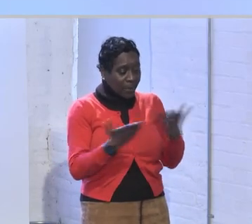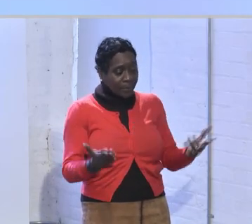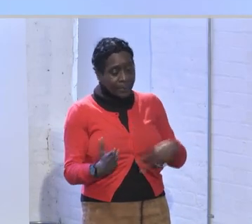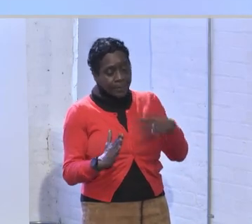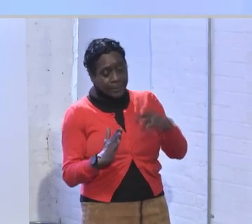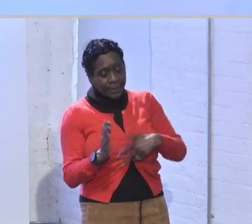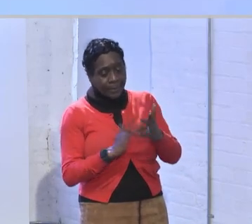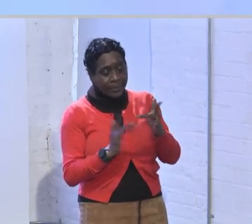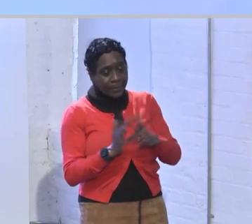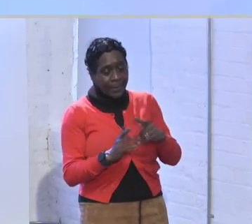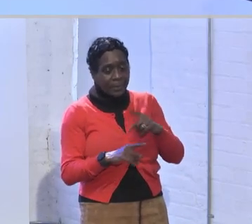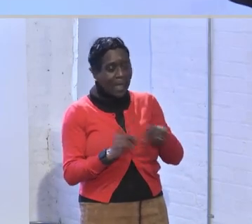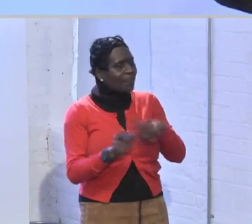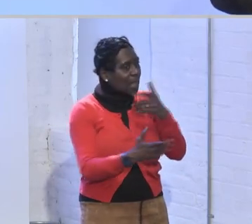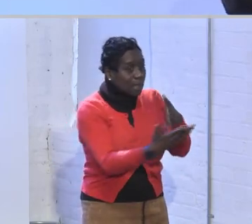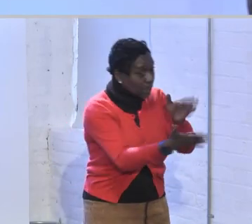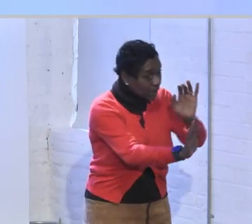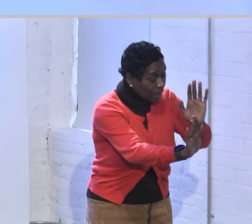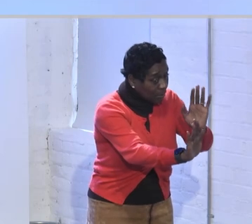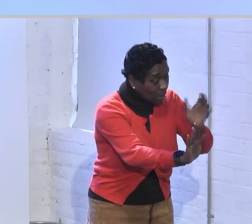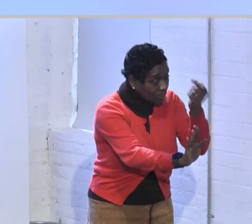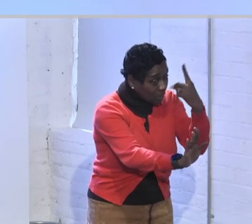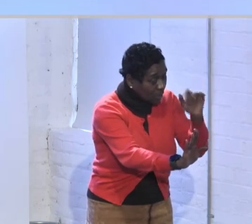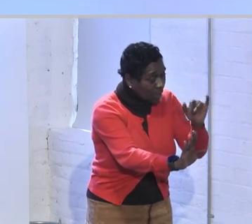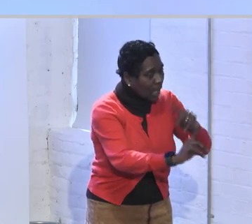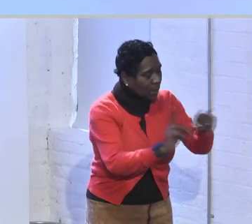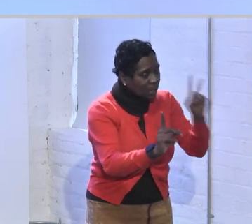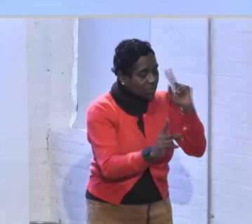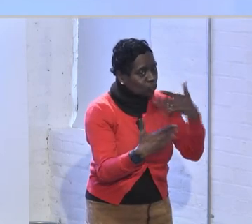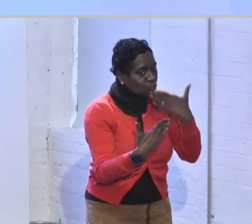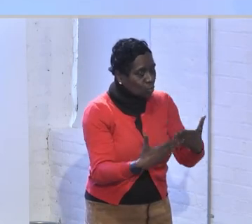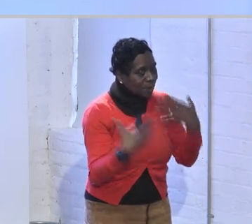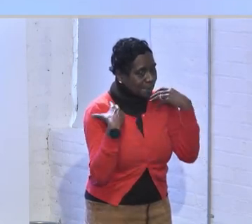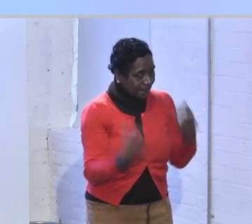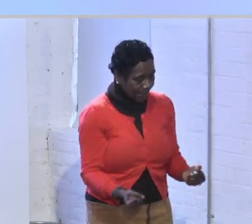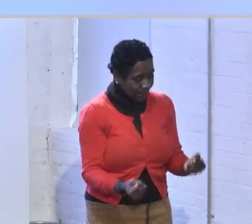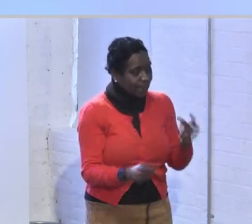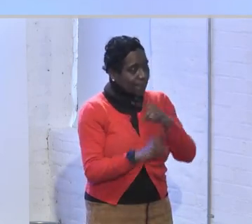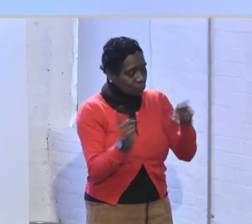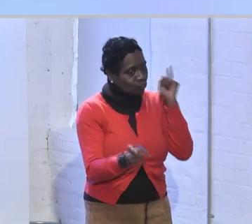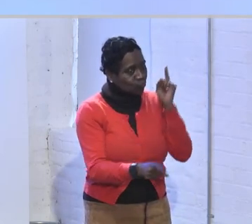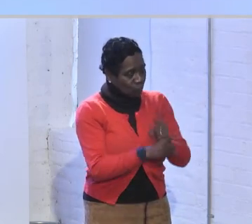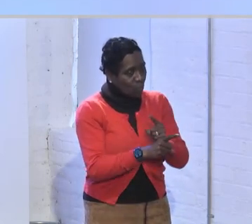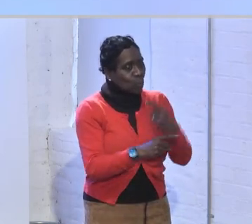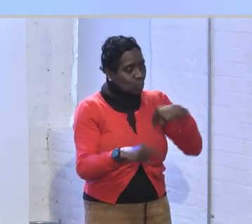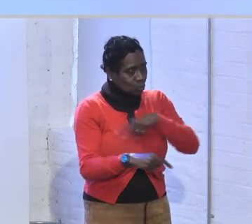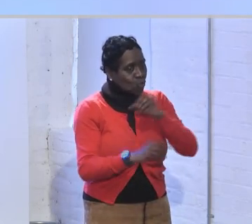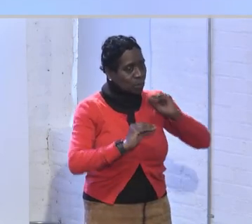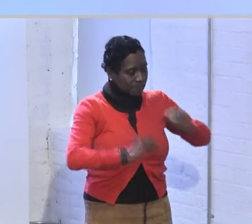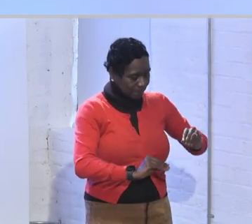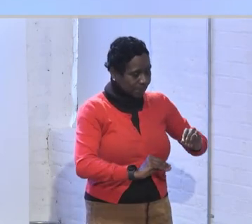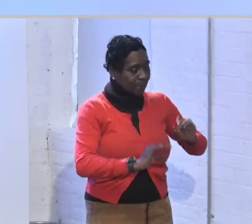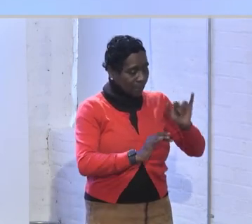read our Bible. I'm not against that at all. I think it's good and healthy and right, and we should do that in the home.